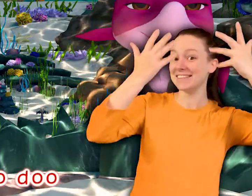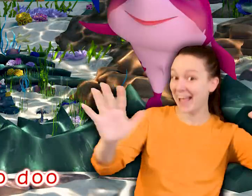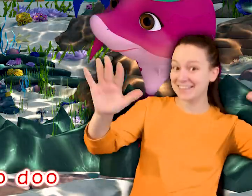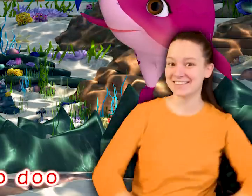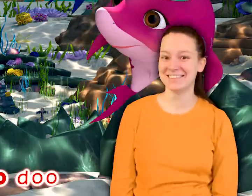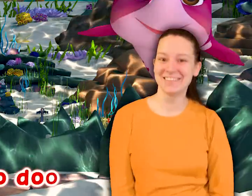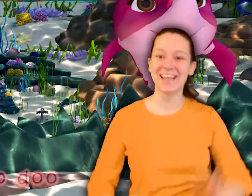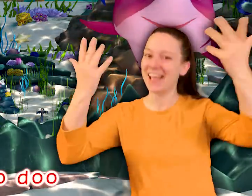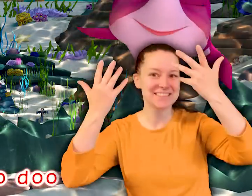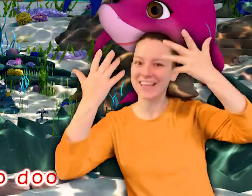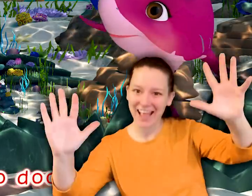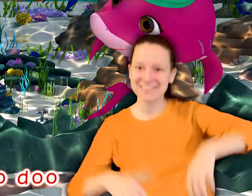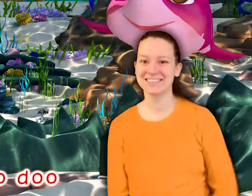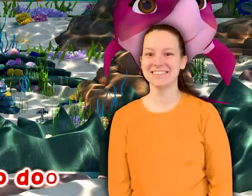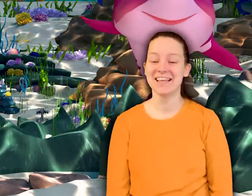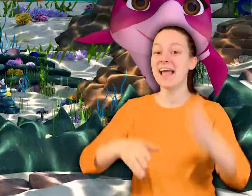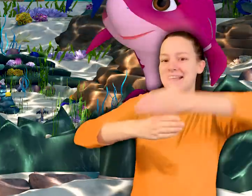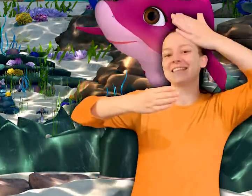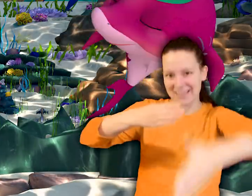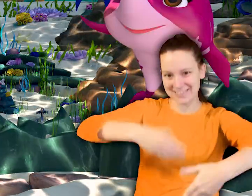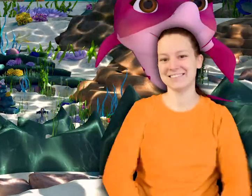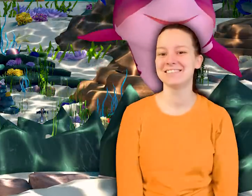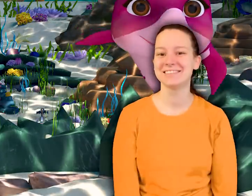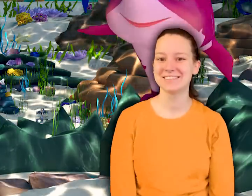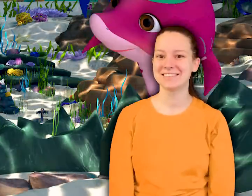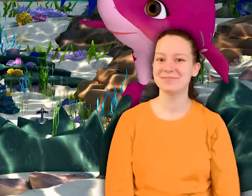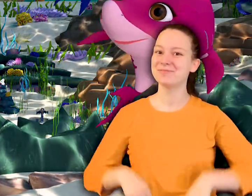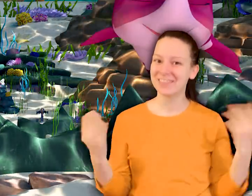end it's the end it's the